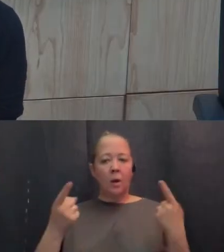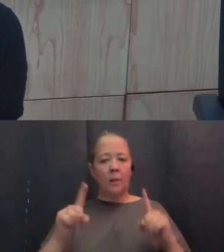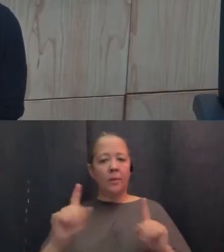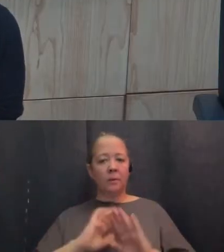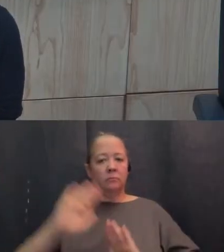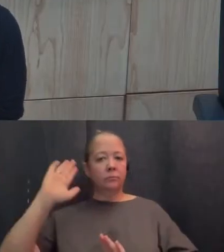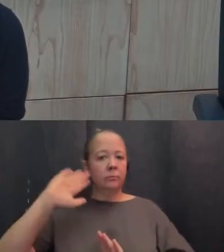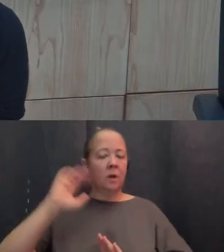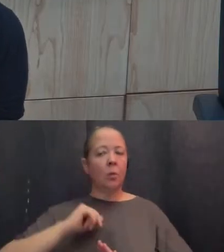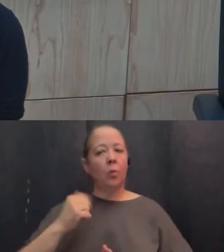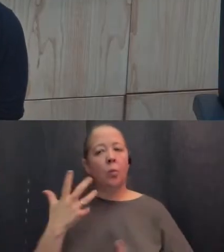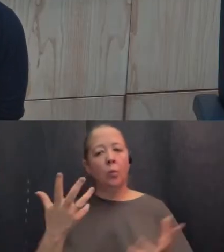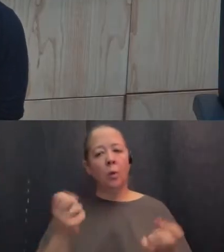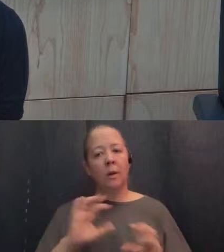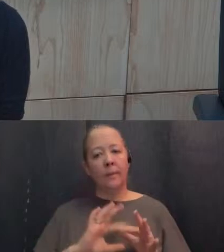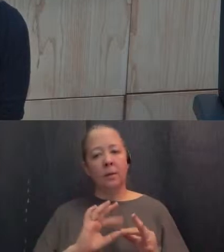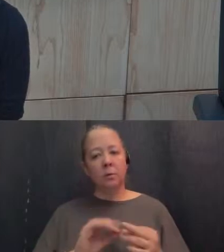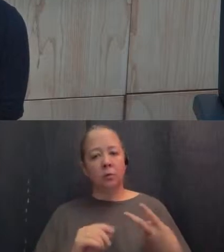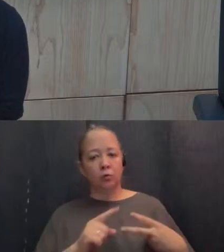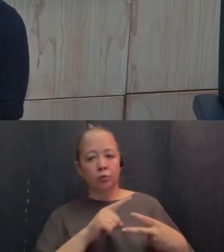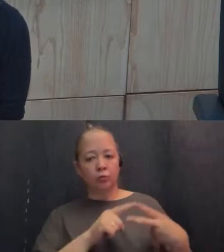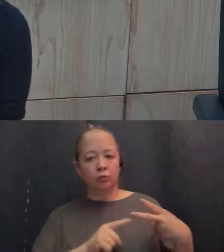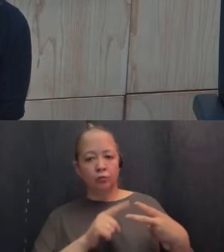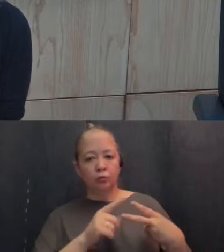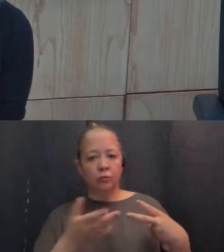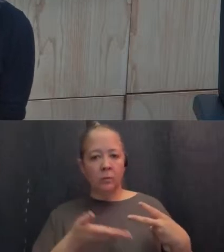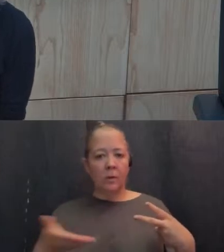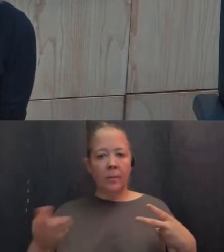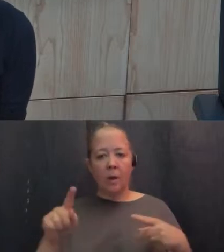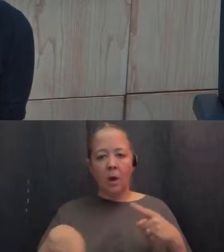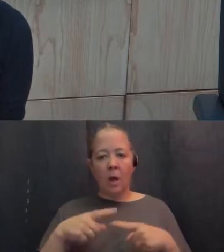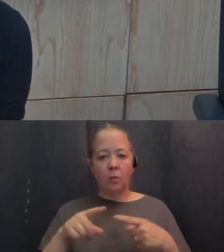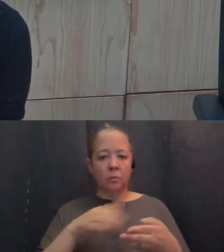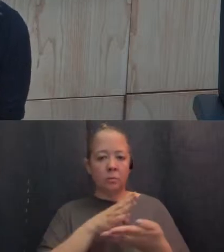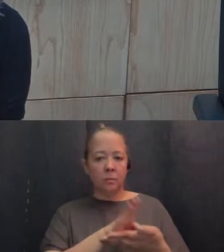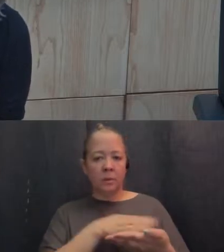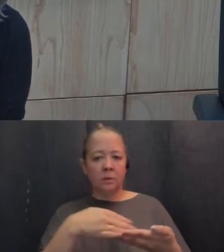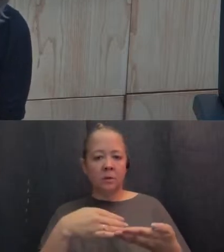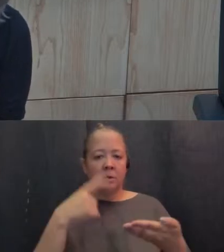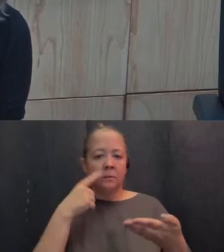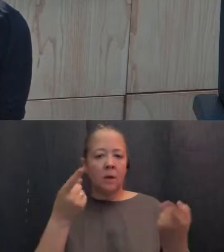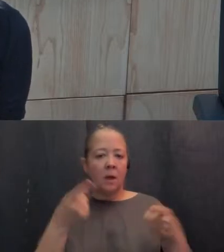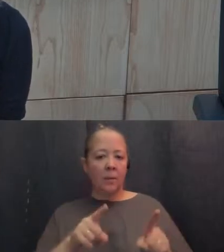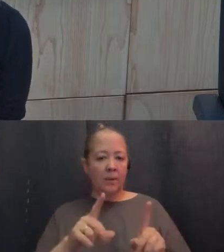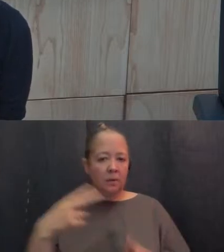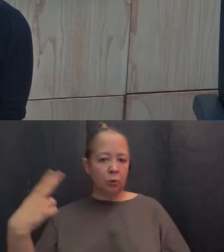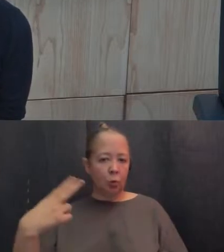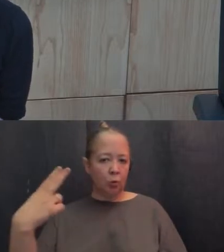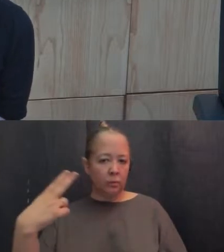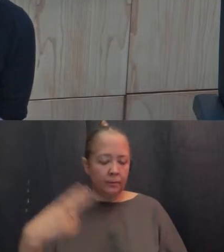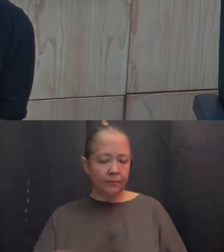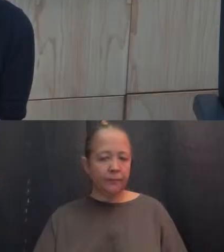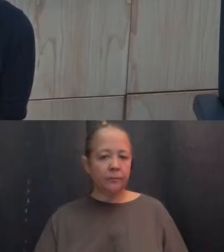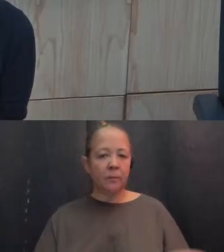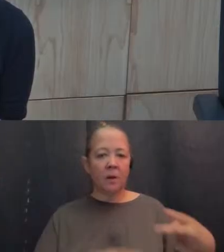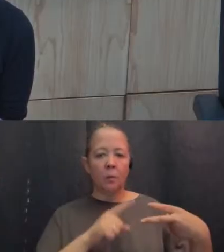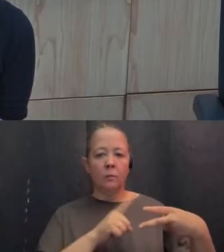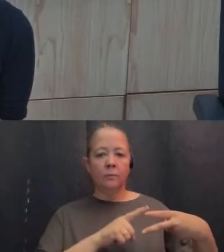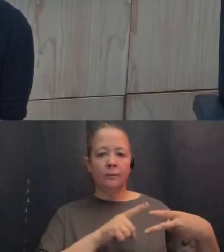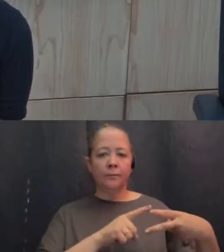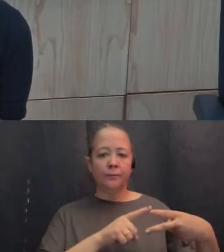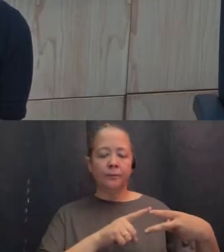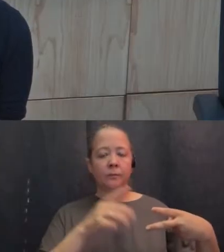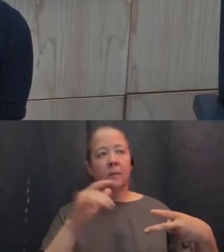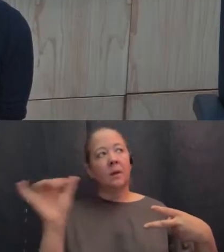two things about the way the budget has gone historically. One is that, as other people